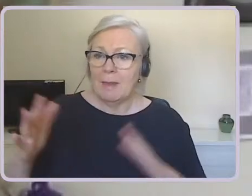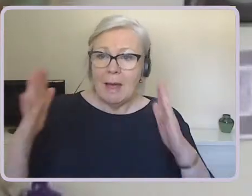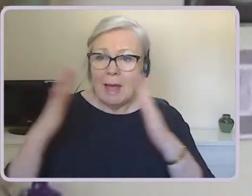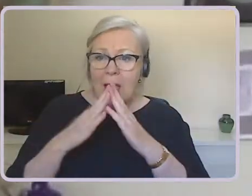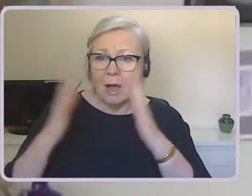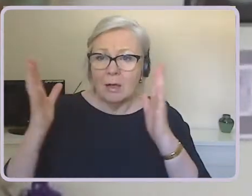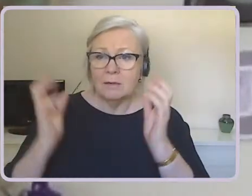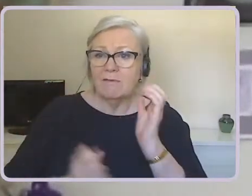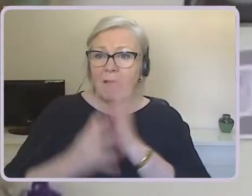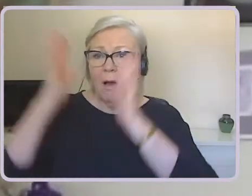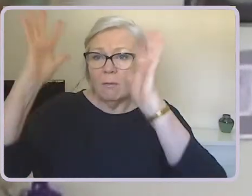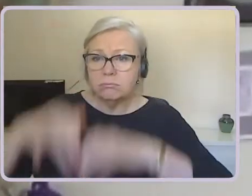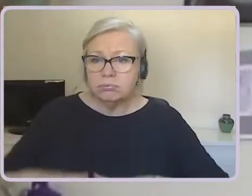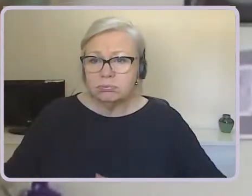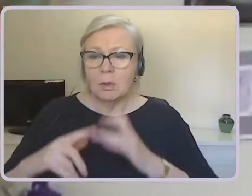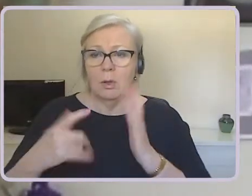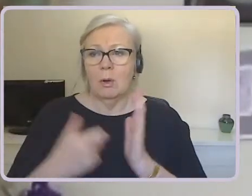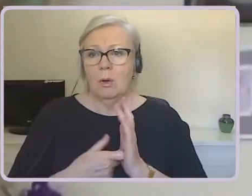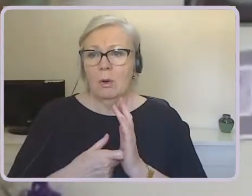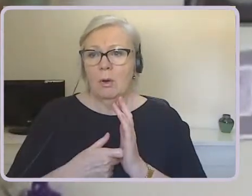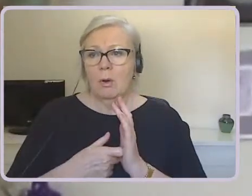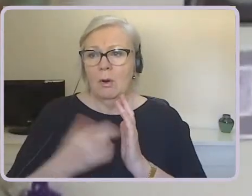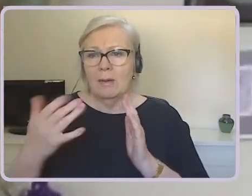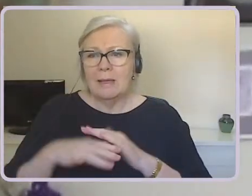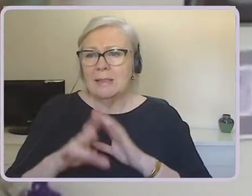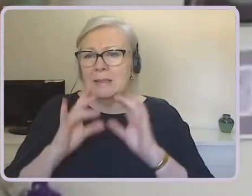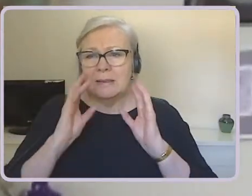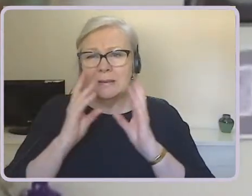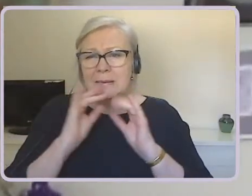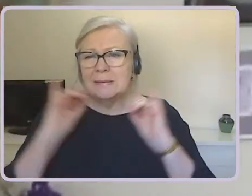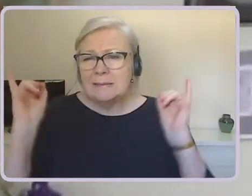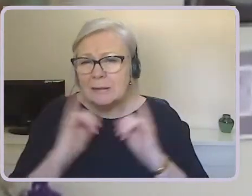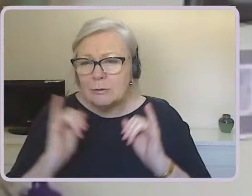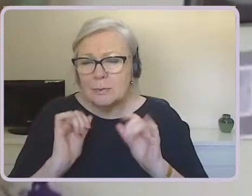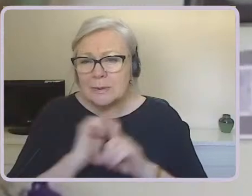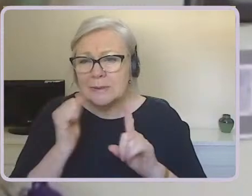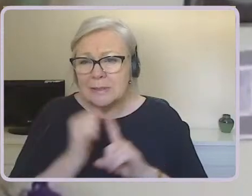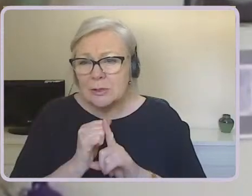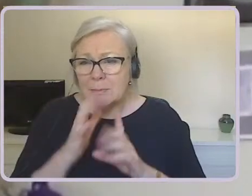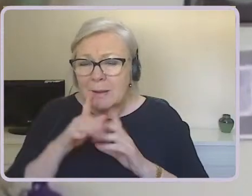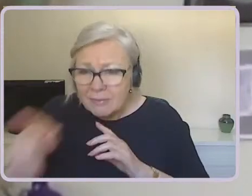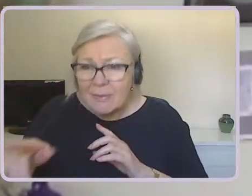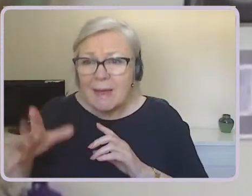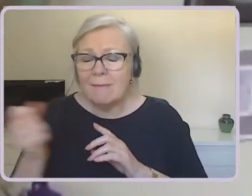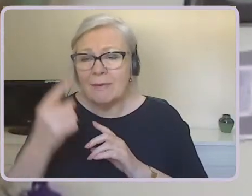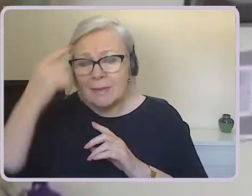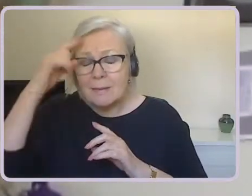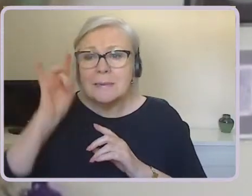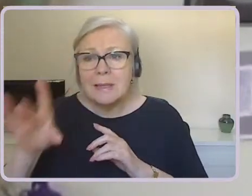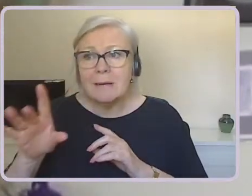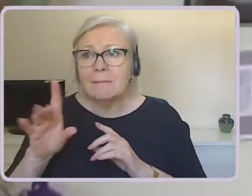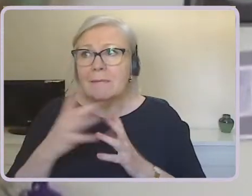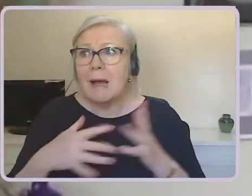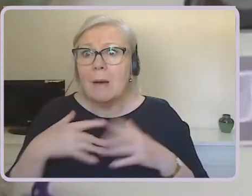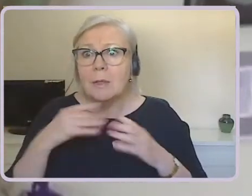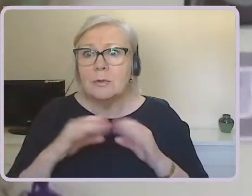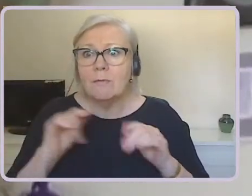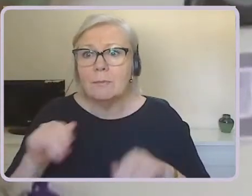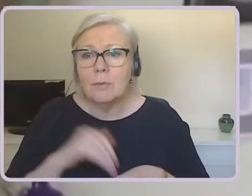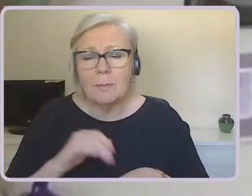found themselves in some very difficult situation to be the one who is required to come up with solutions. Not okay.